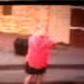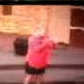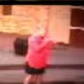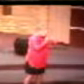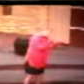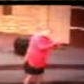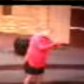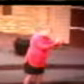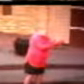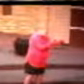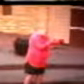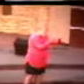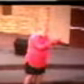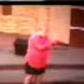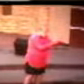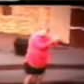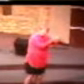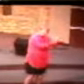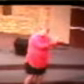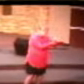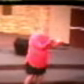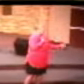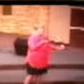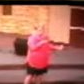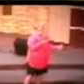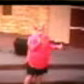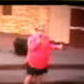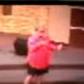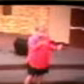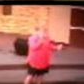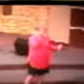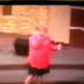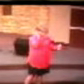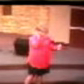people who will wound him.